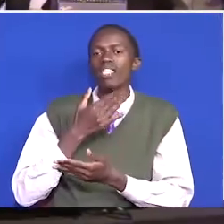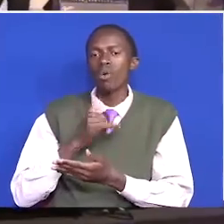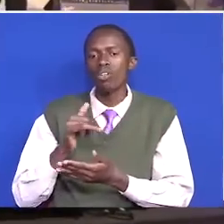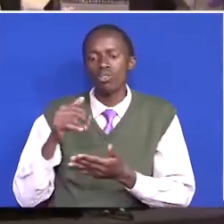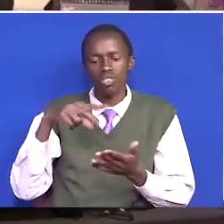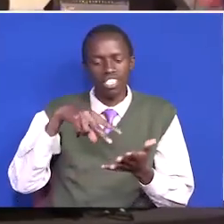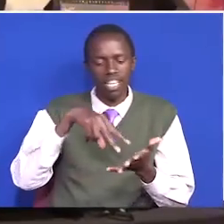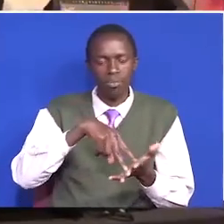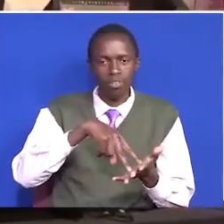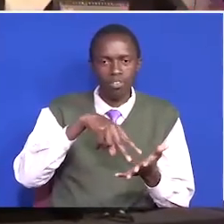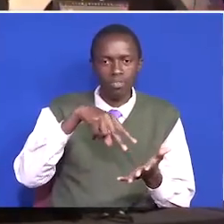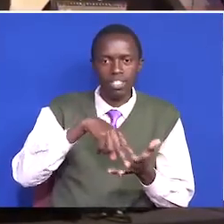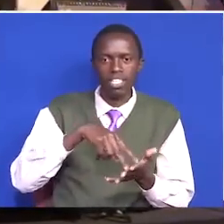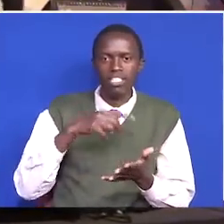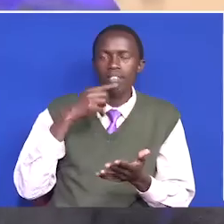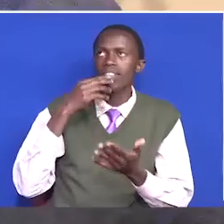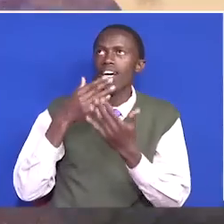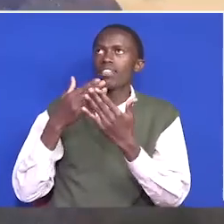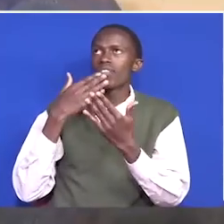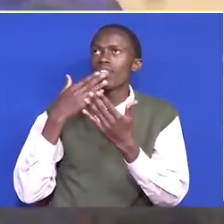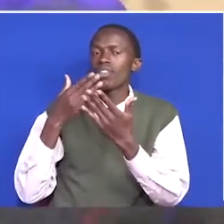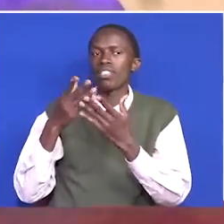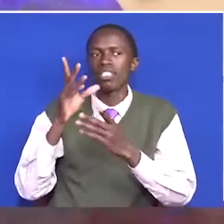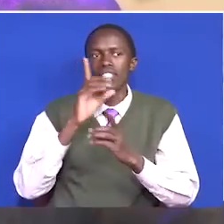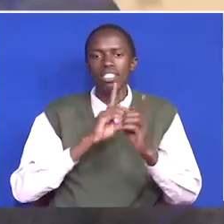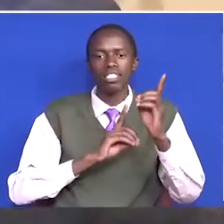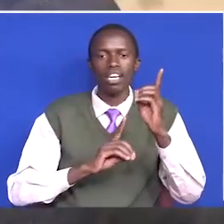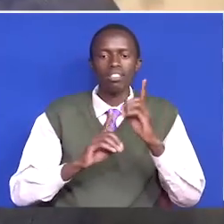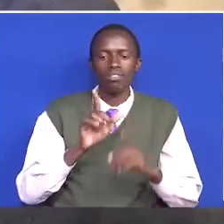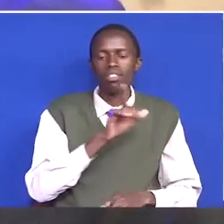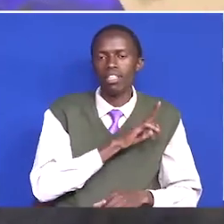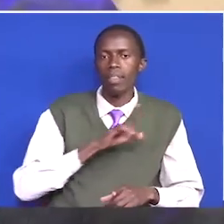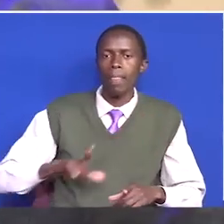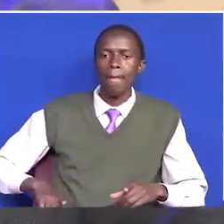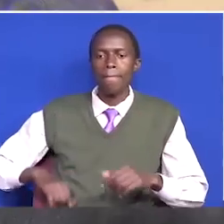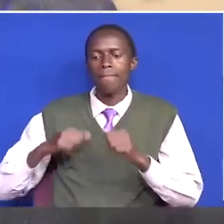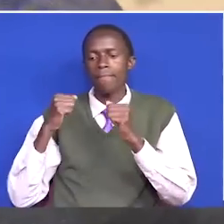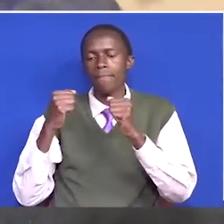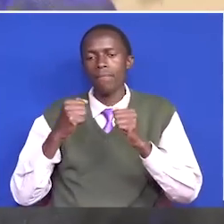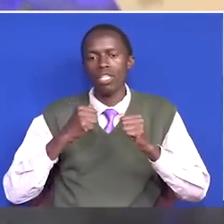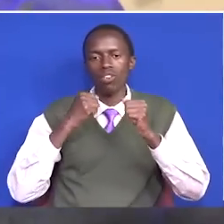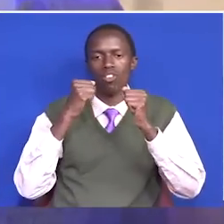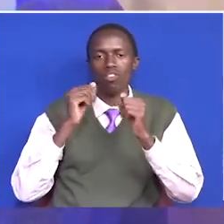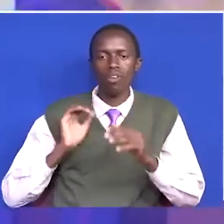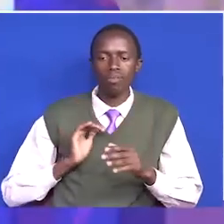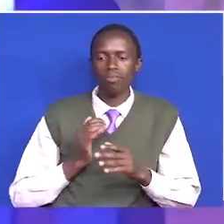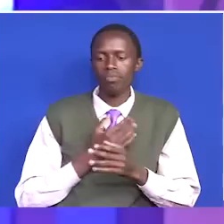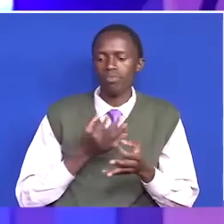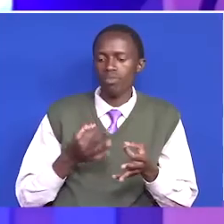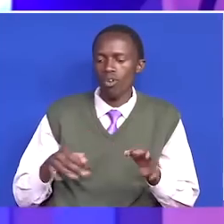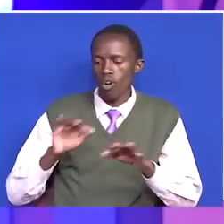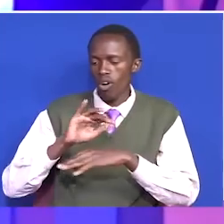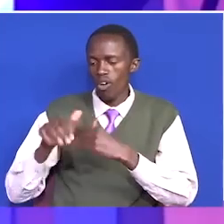stand up on your feet, dance to the Lord, yeah, dance to the Lord. Hallelujah. He is worthy of all, yes, the praise. He is worthy of all the honor.